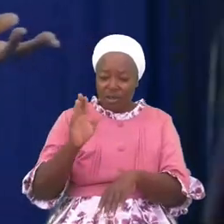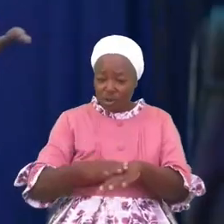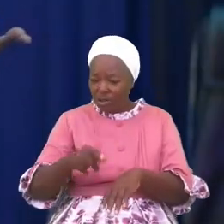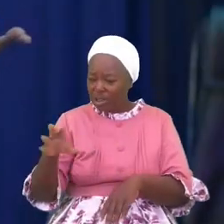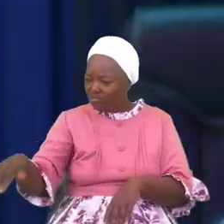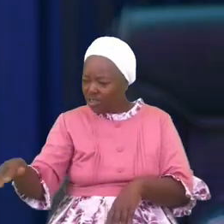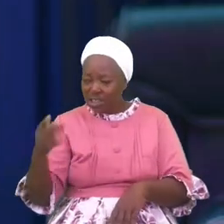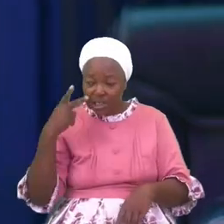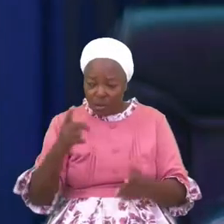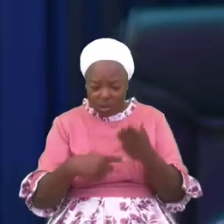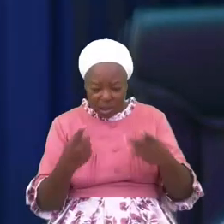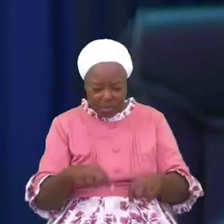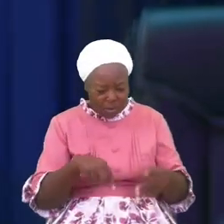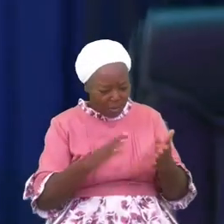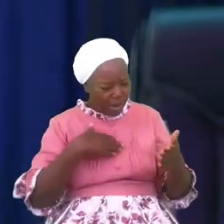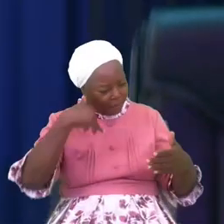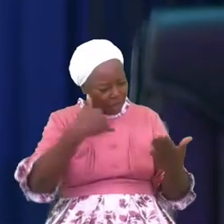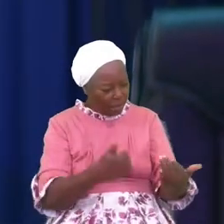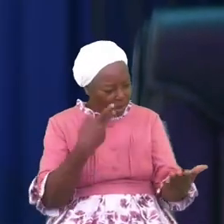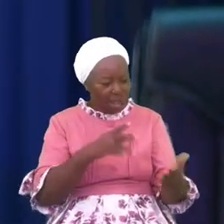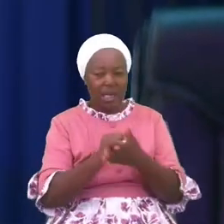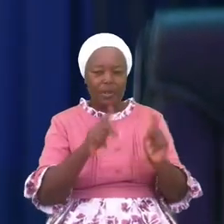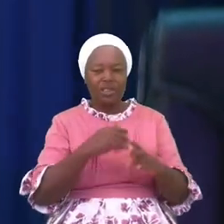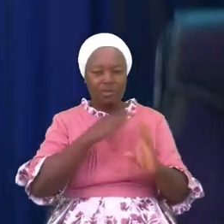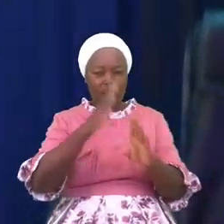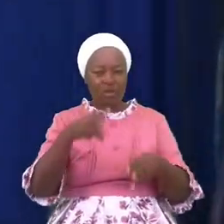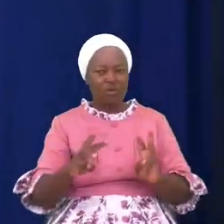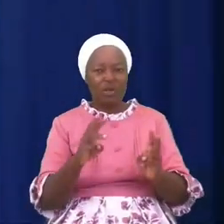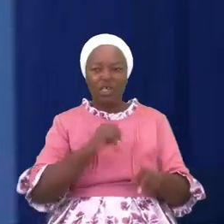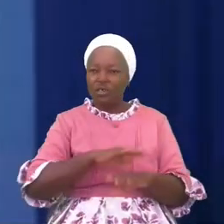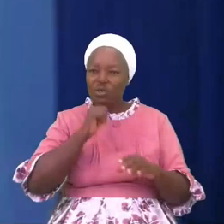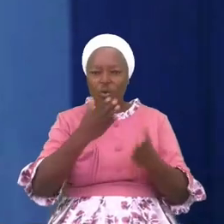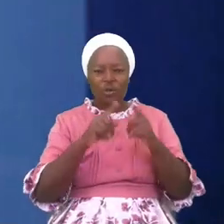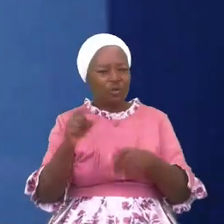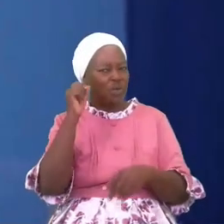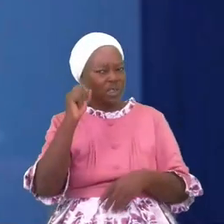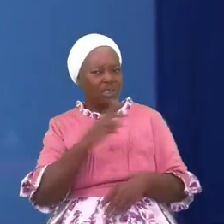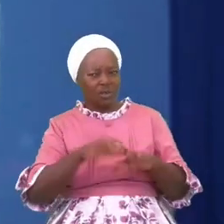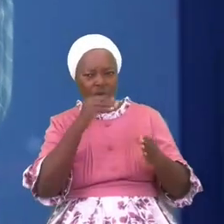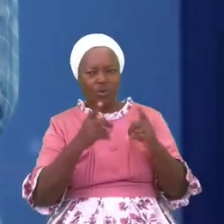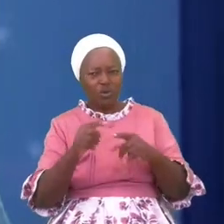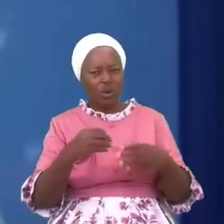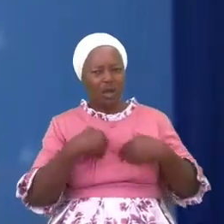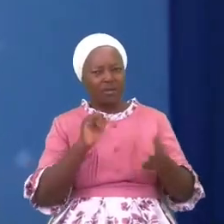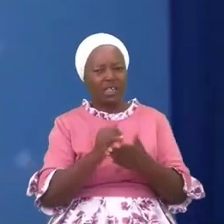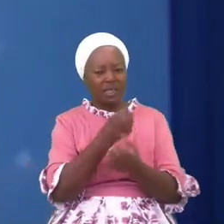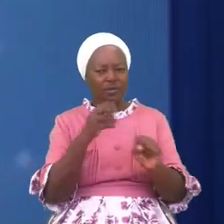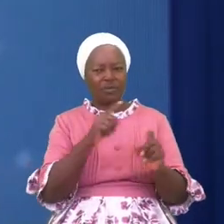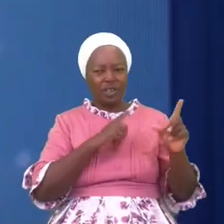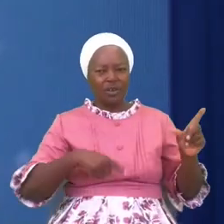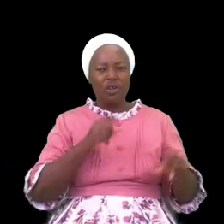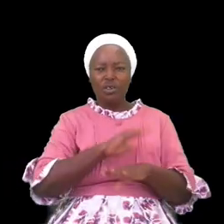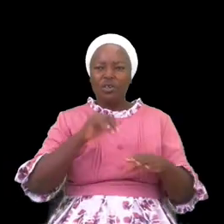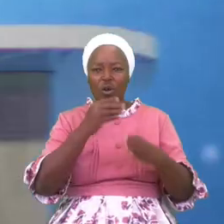you to understand. He didn't want you to have the salvation of the Lord. He did not want you to have the healing of the Lord.